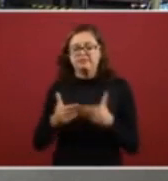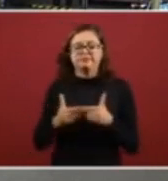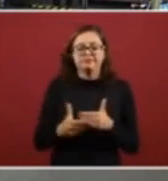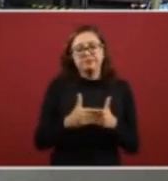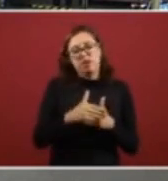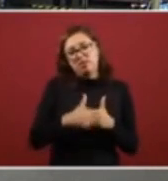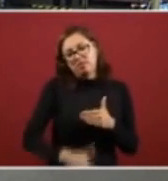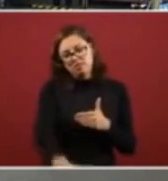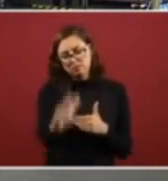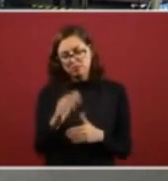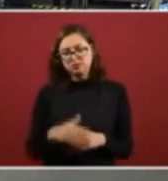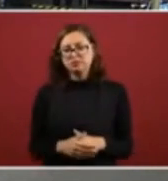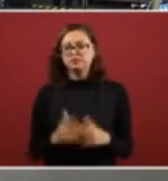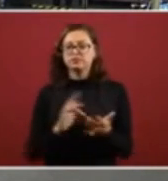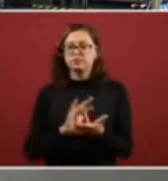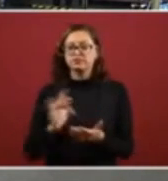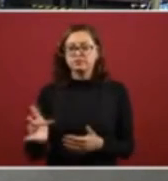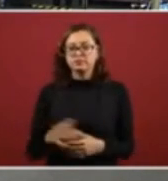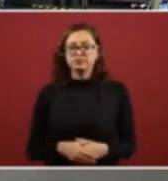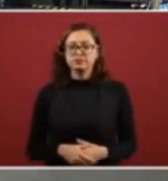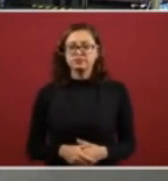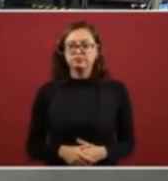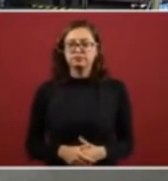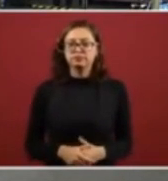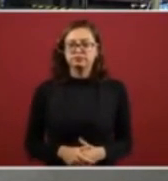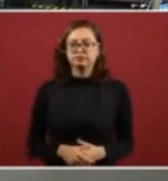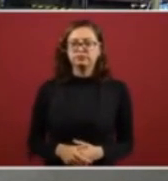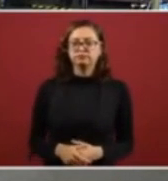us directly.